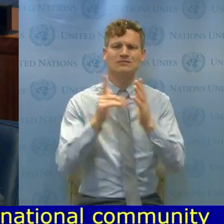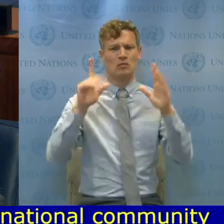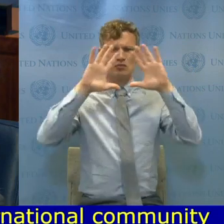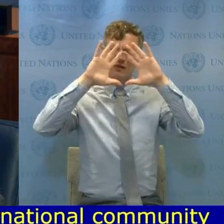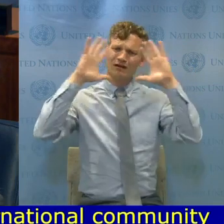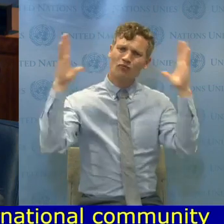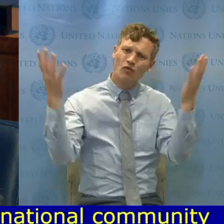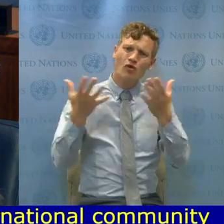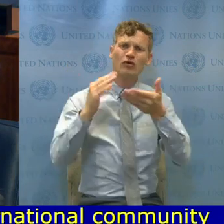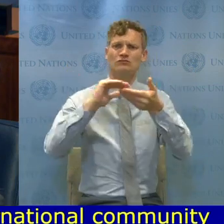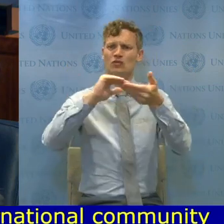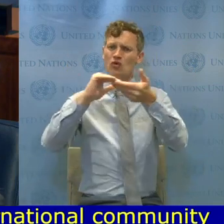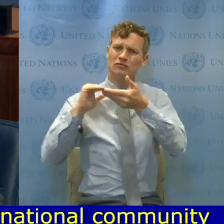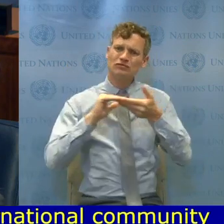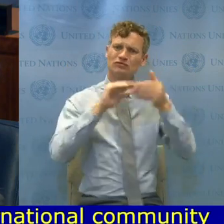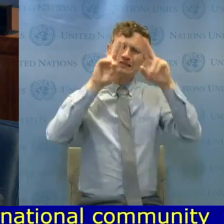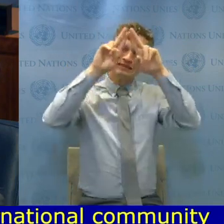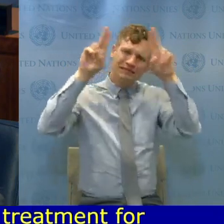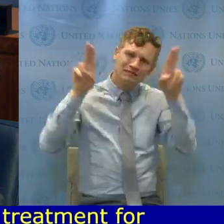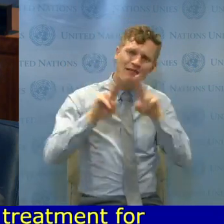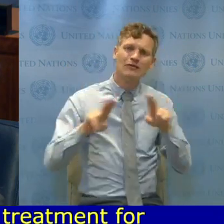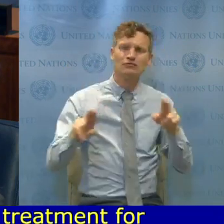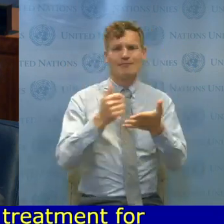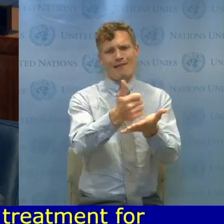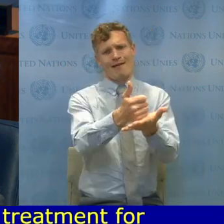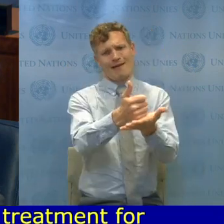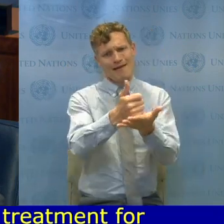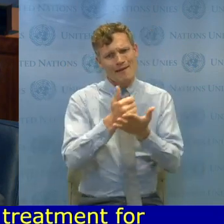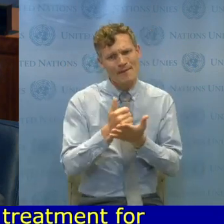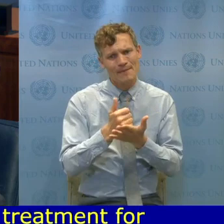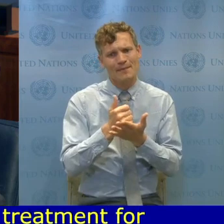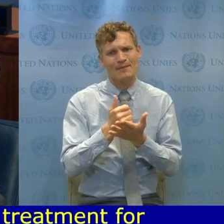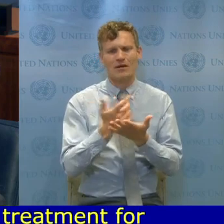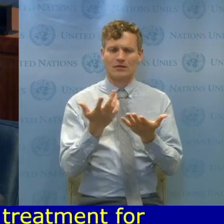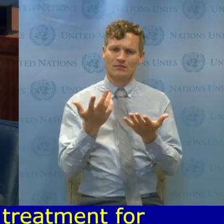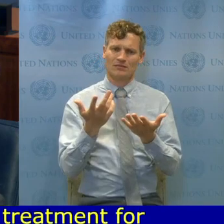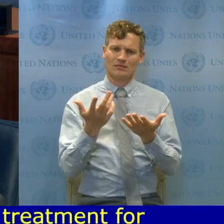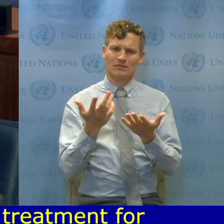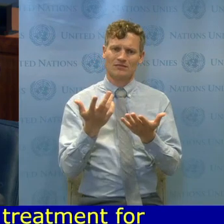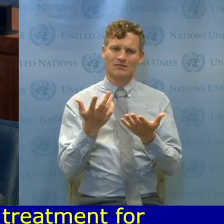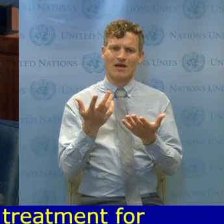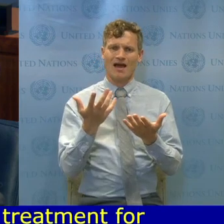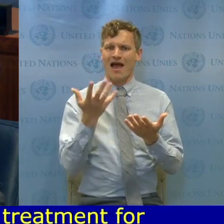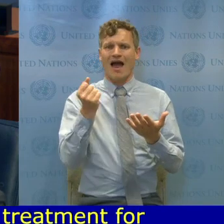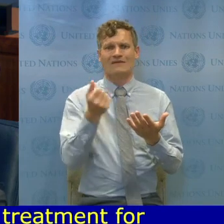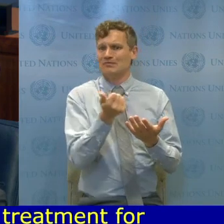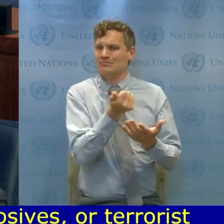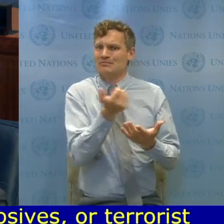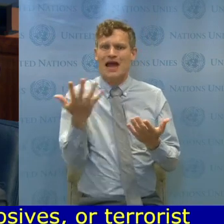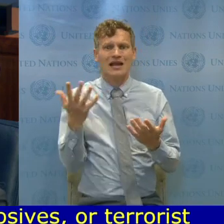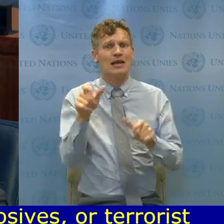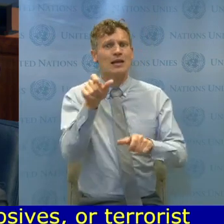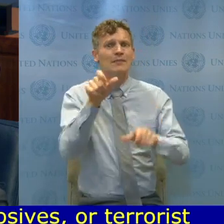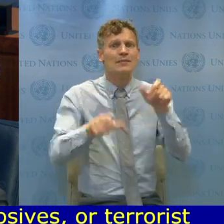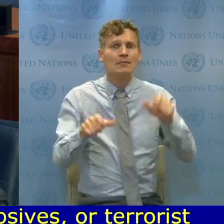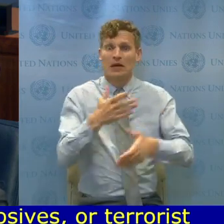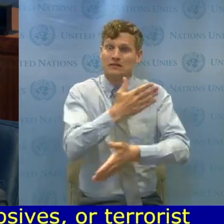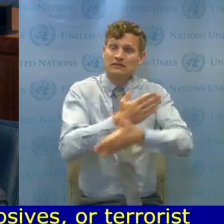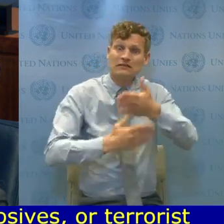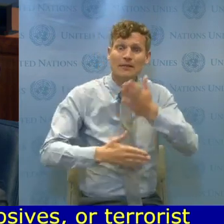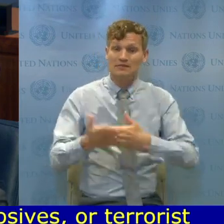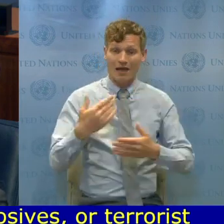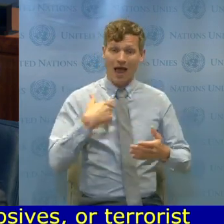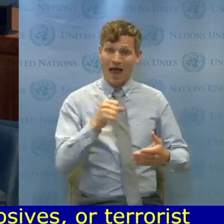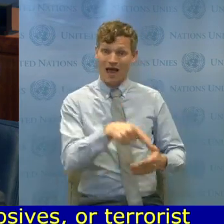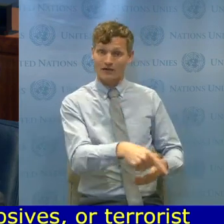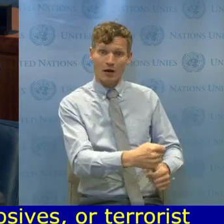improve health care specialized for this category. We should also allocate a percentage